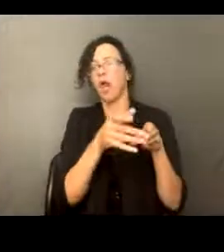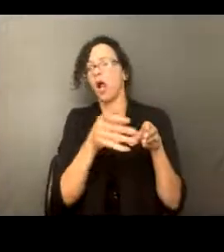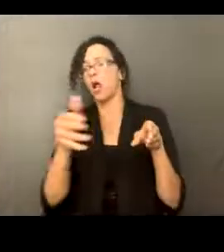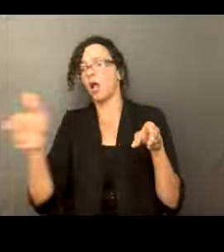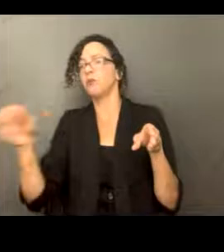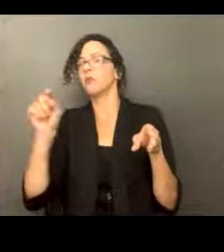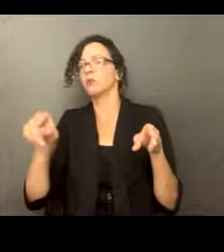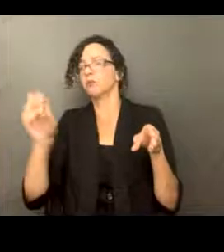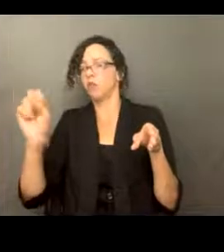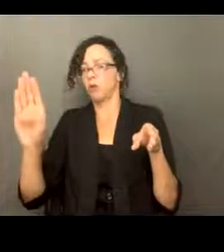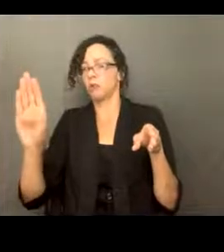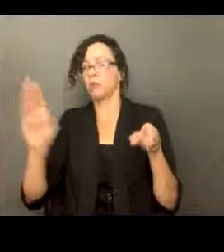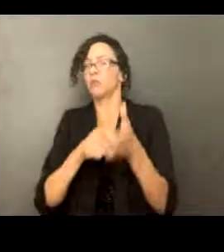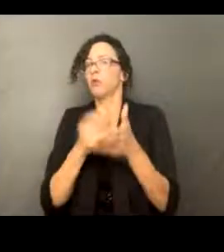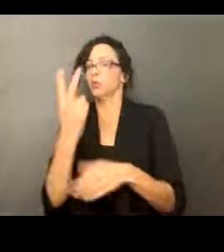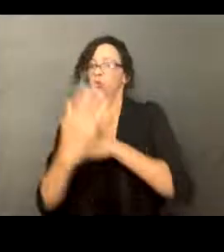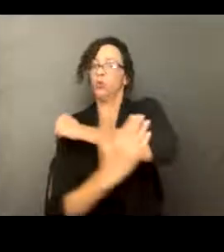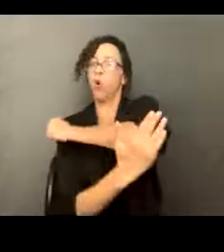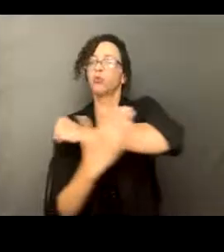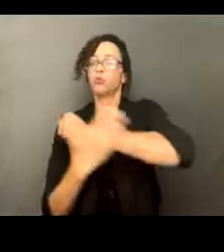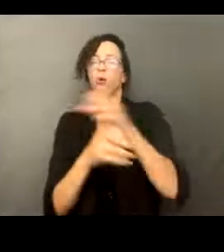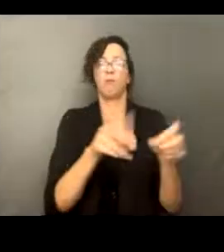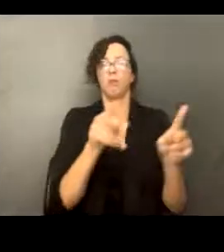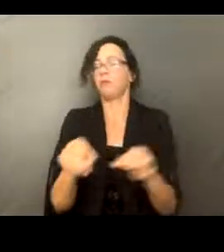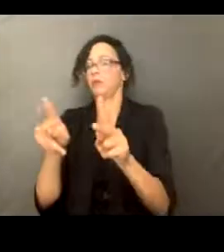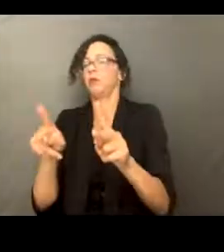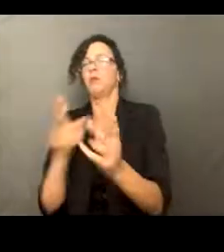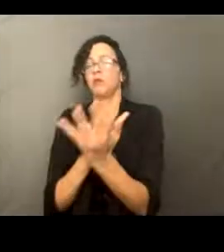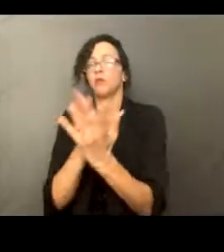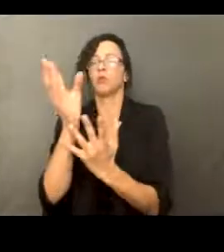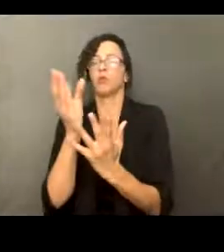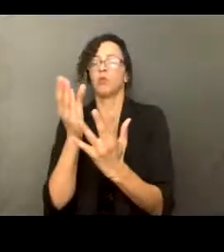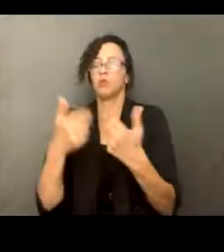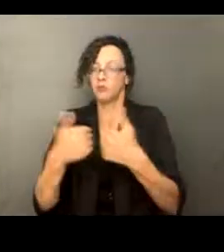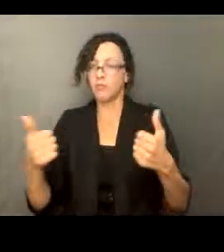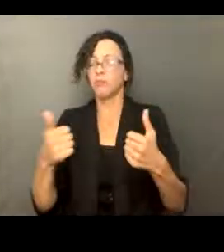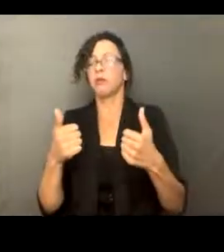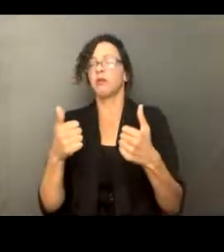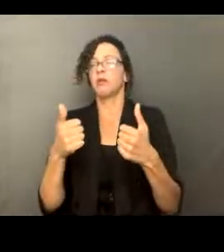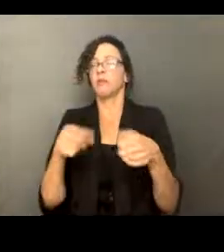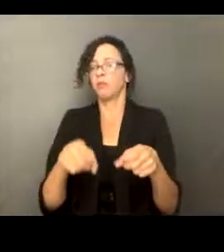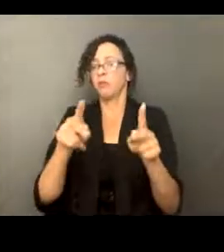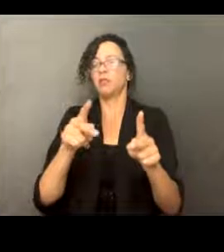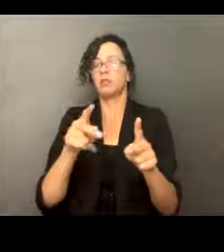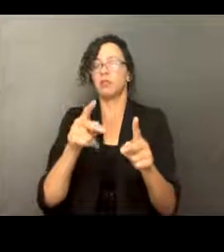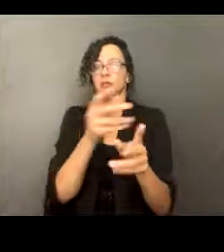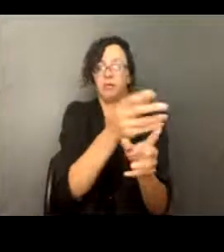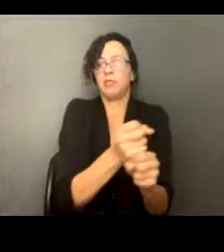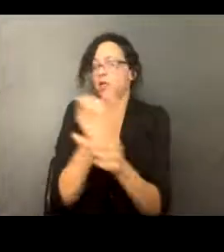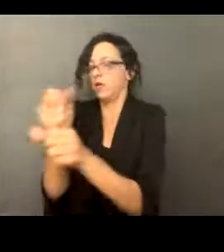permits and went through separate but simultaneous permitting processes. Construction impacts are being coordinated